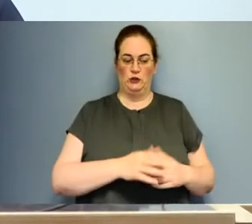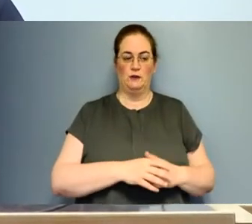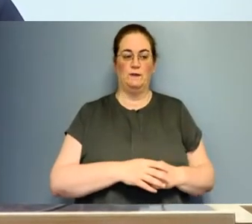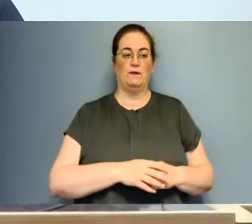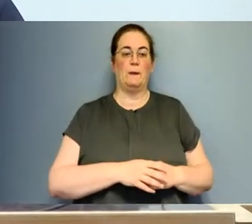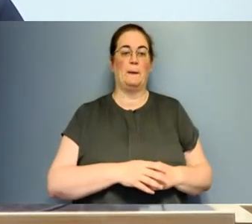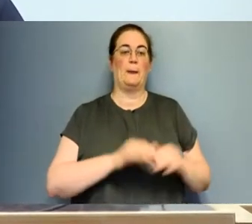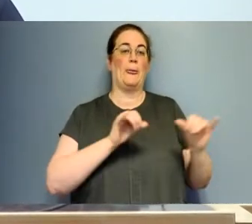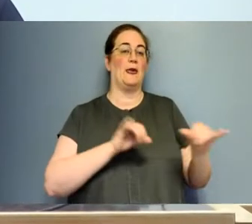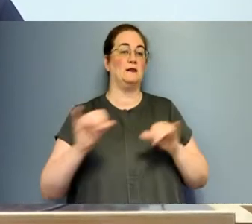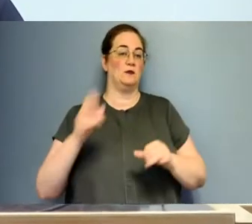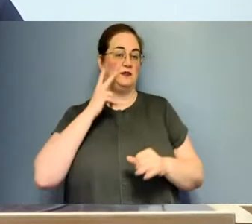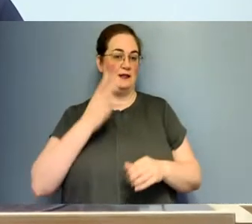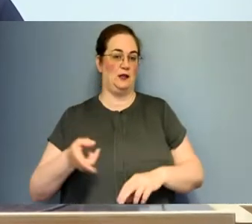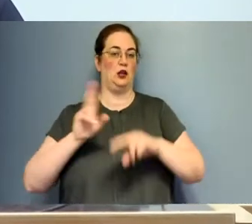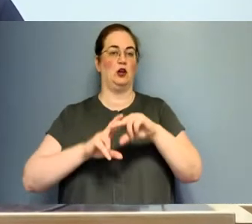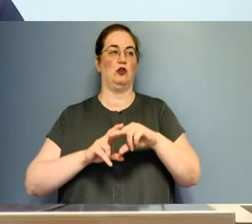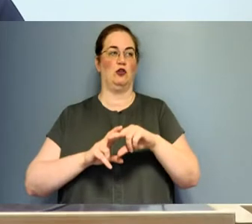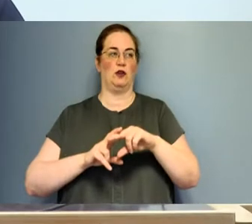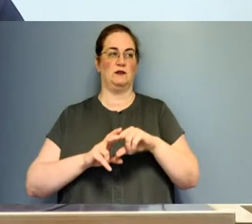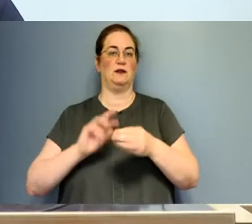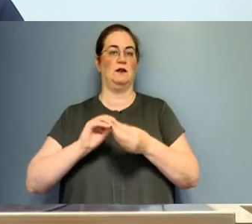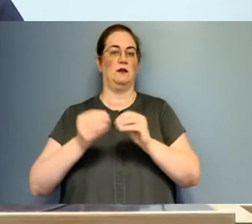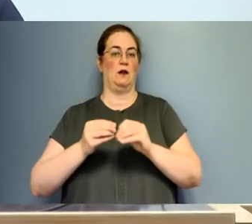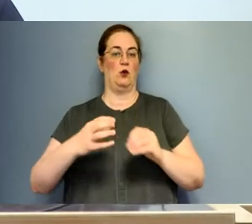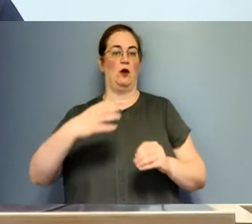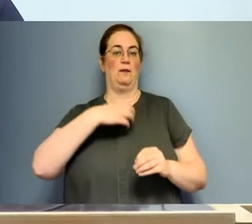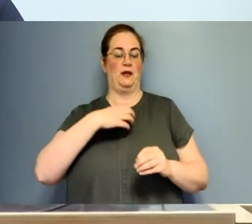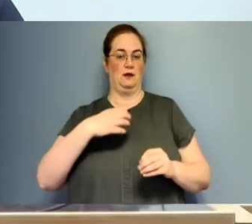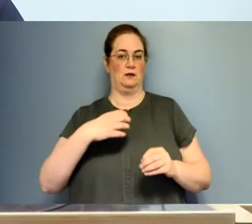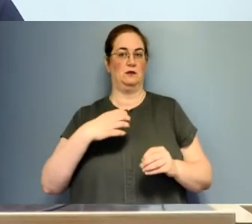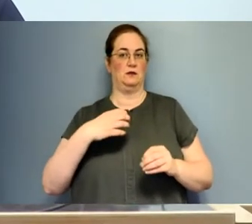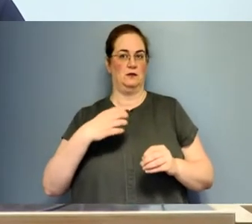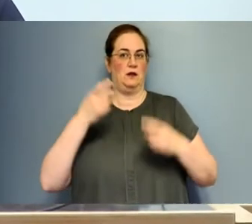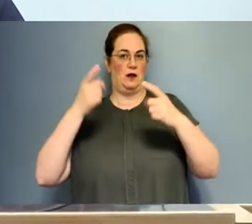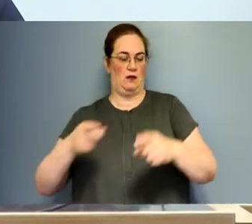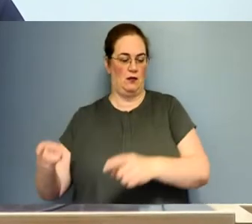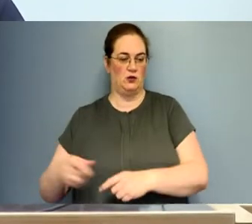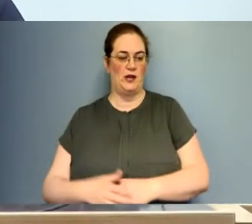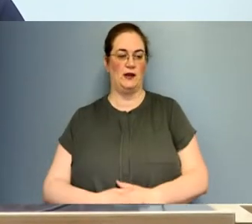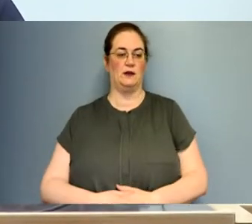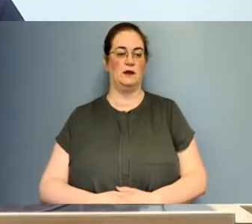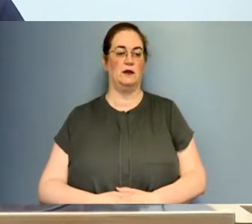Similarly, we've seen an increase in the number of appeals that are taken, and